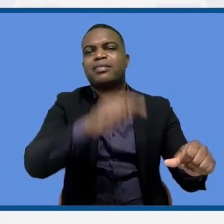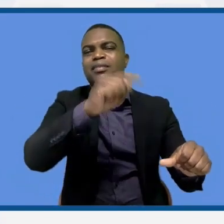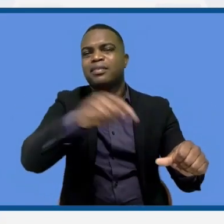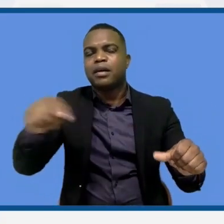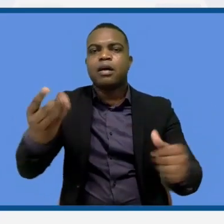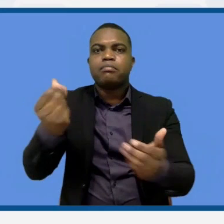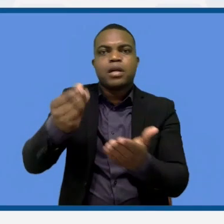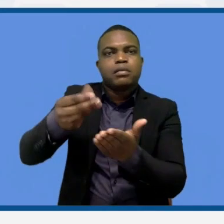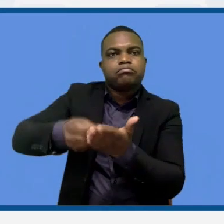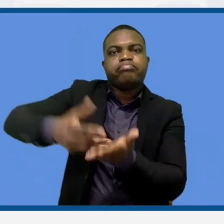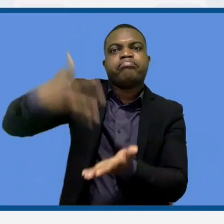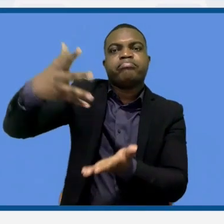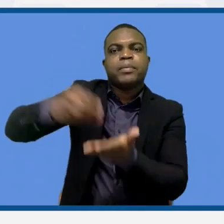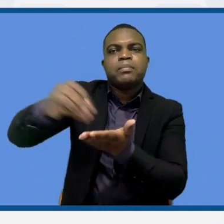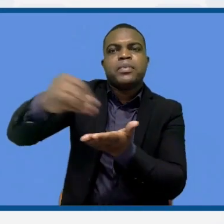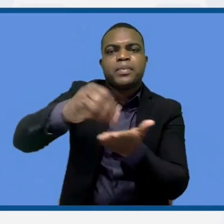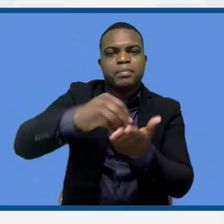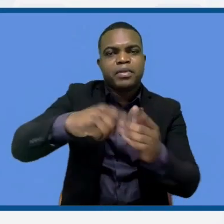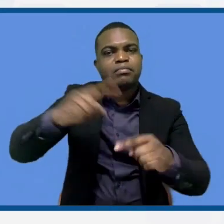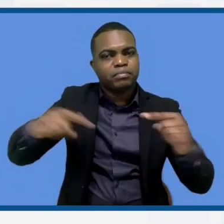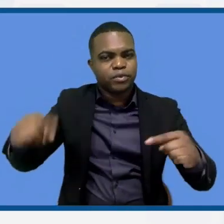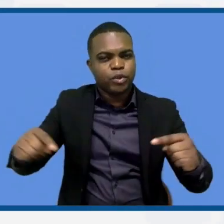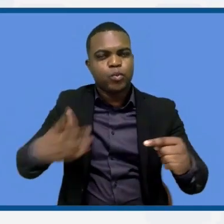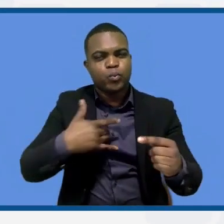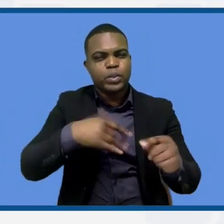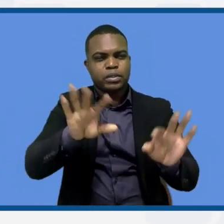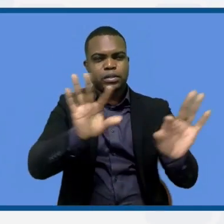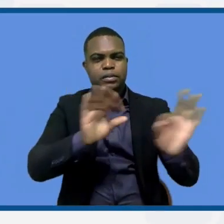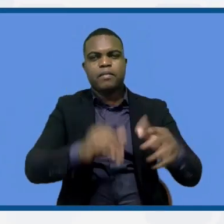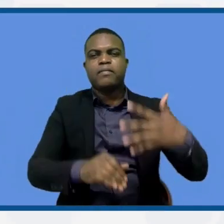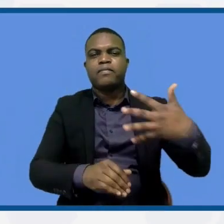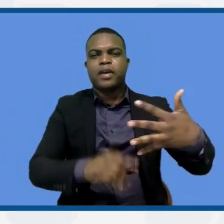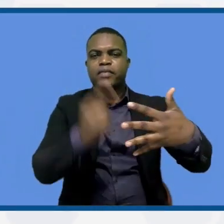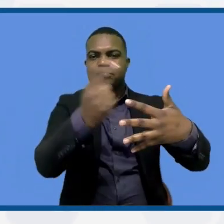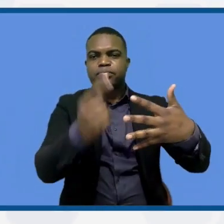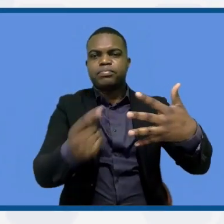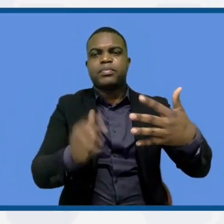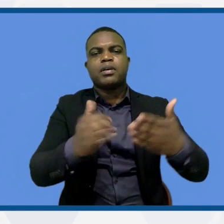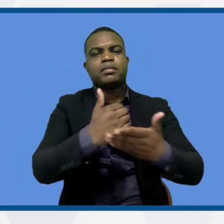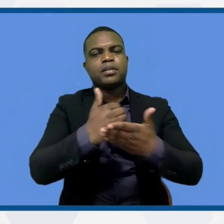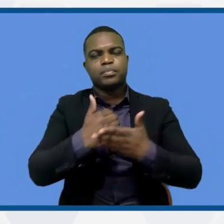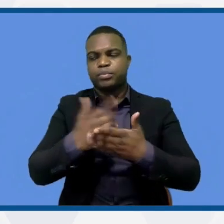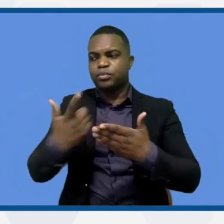which wants to provide equal access to infrastructure, also accessibility,